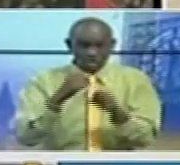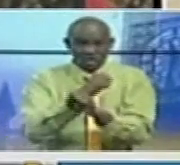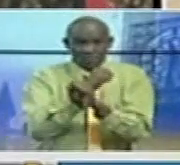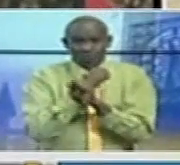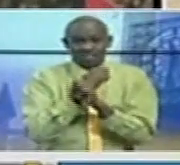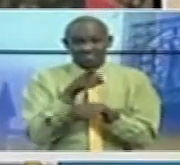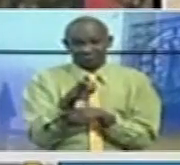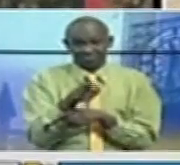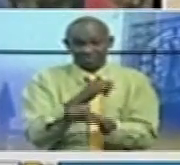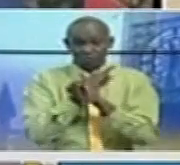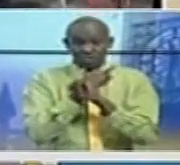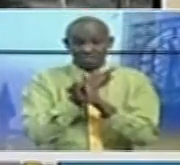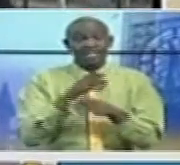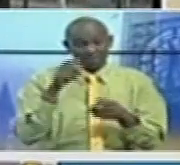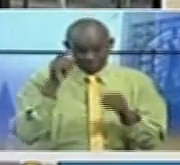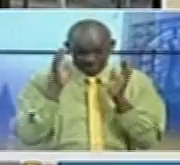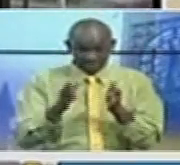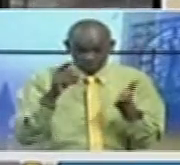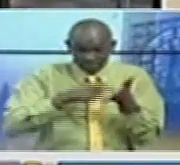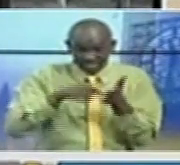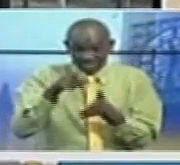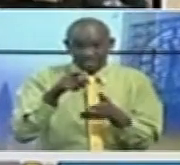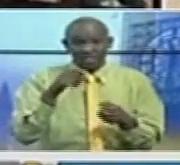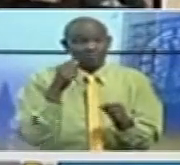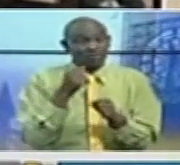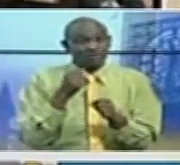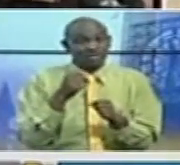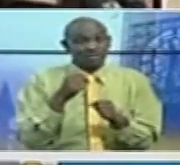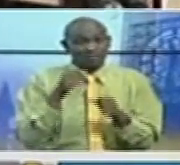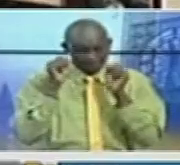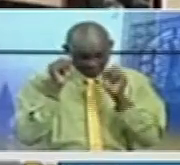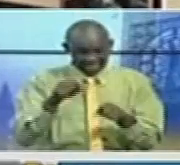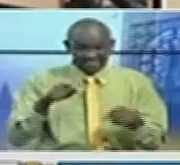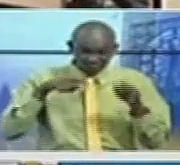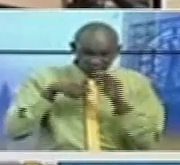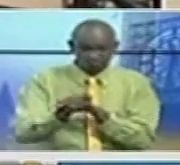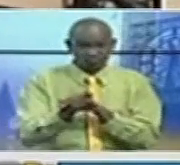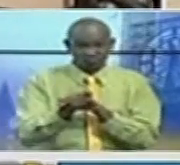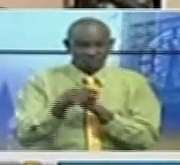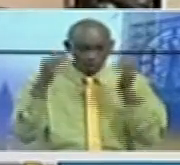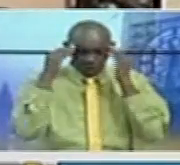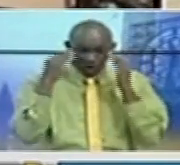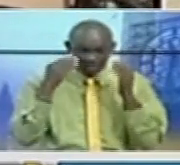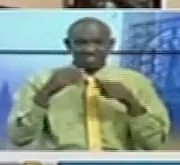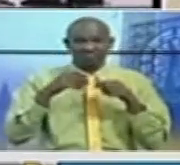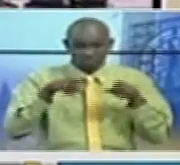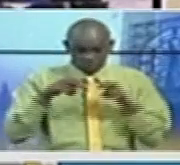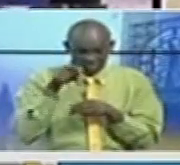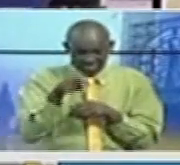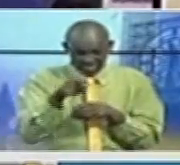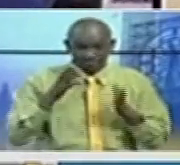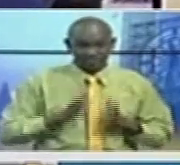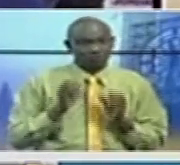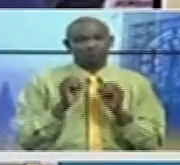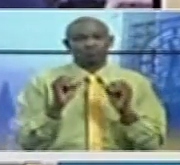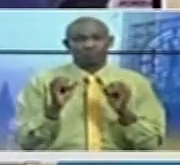whereby an accused person would not really have to attend to court sessions in full. Not